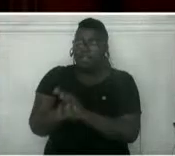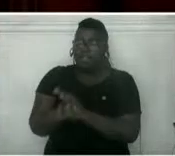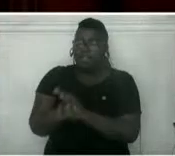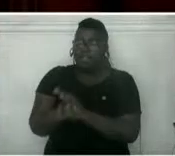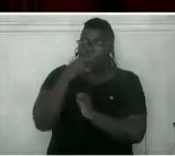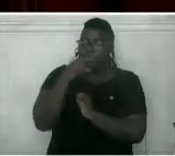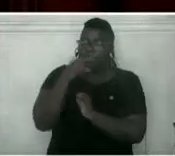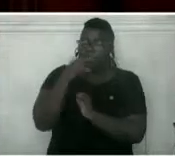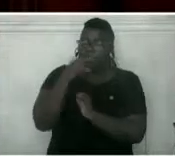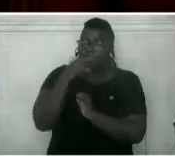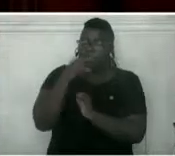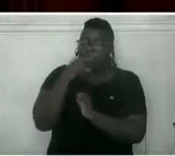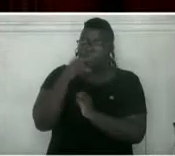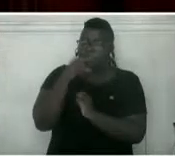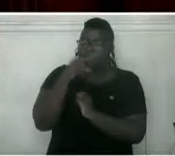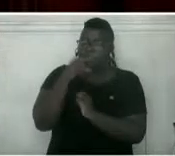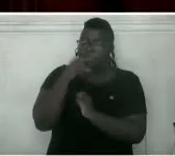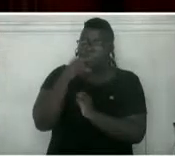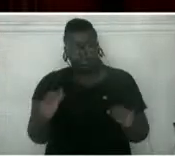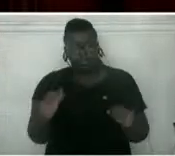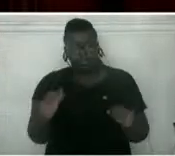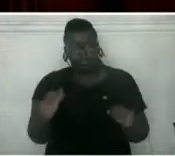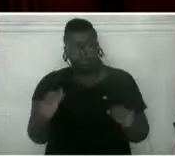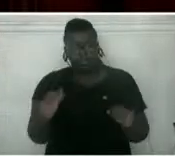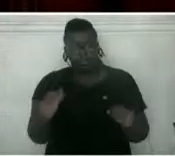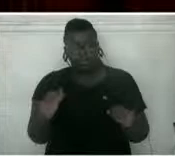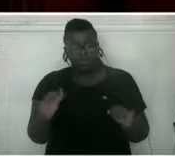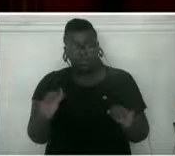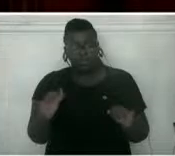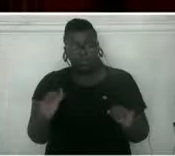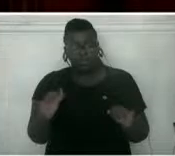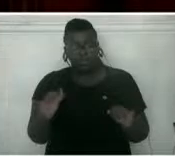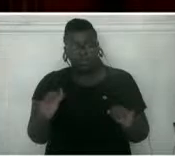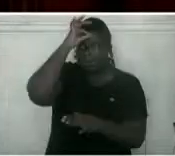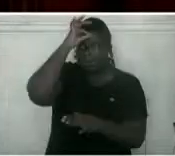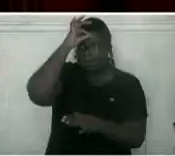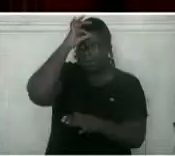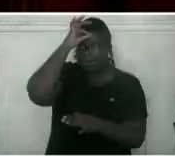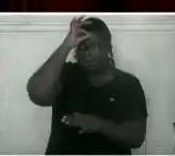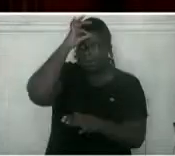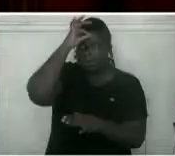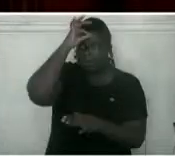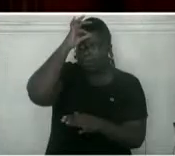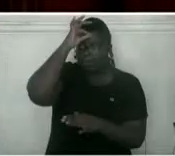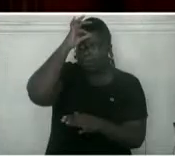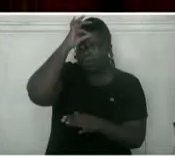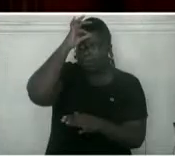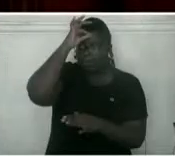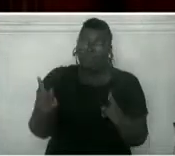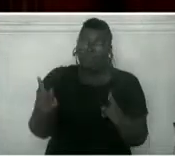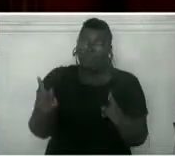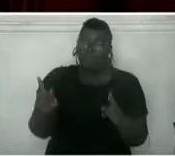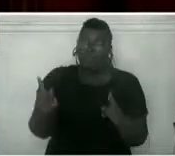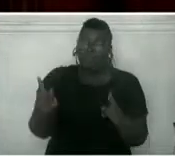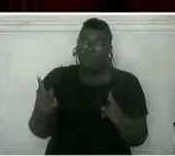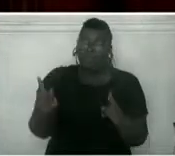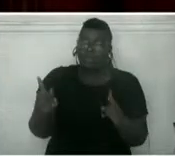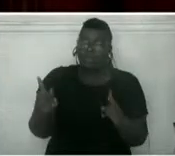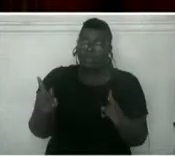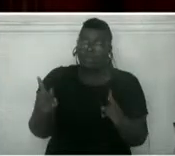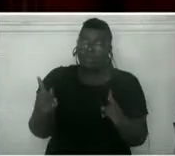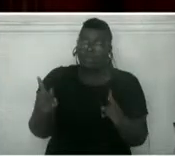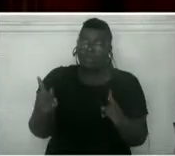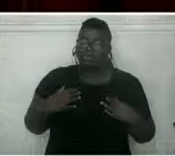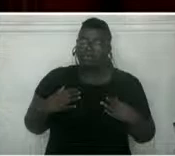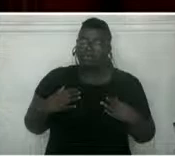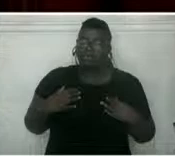suspected to be the work of a serial killer. Phoyisa wenza, but kusiphatha kabi ukuthi umsolwa akazange